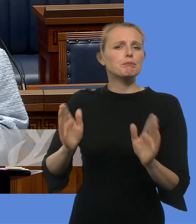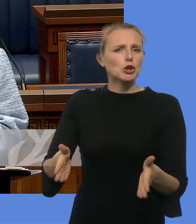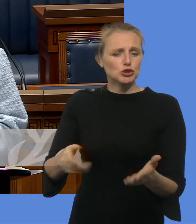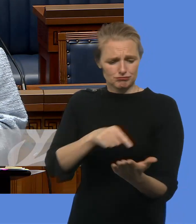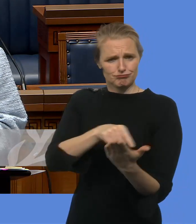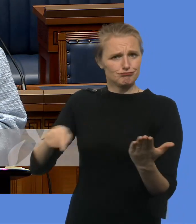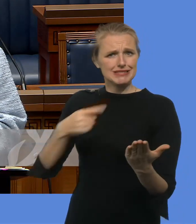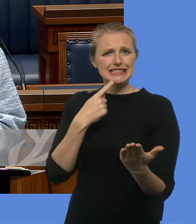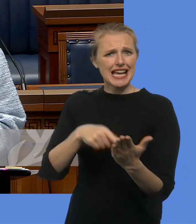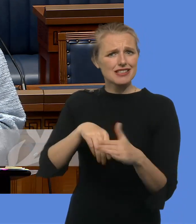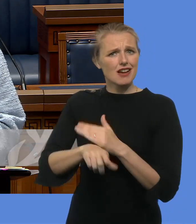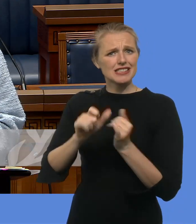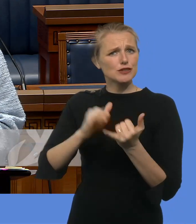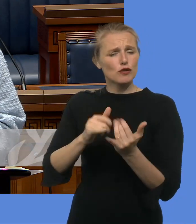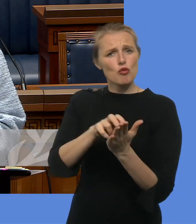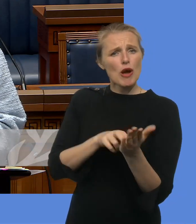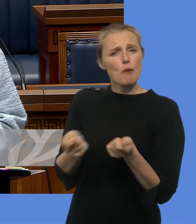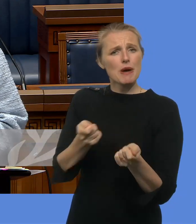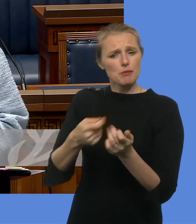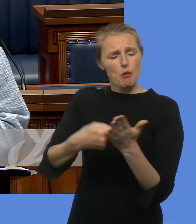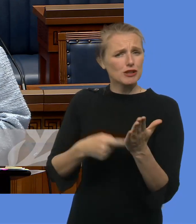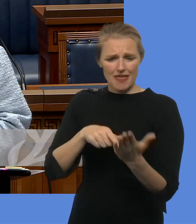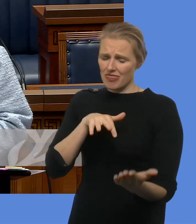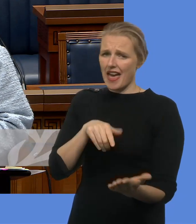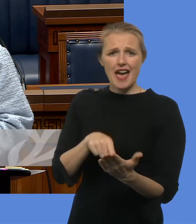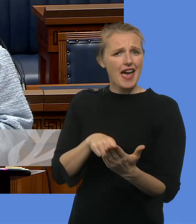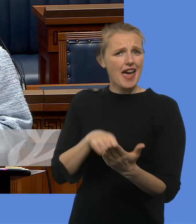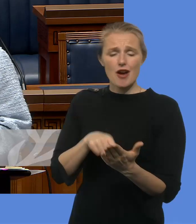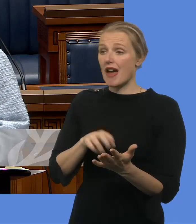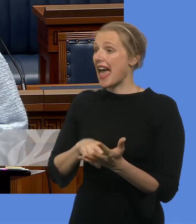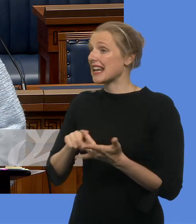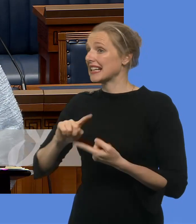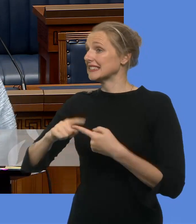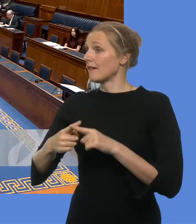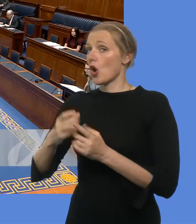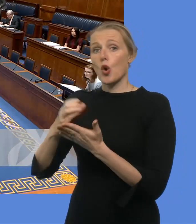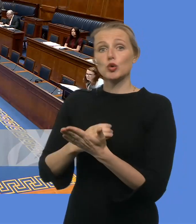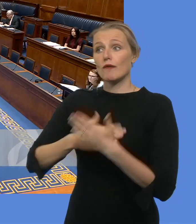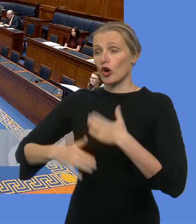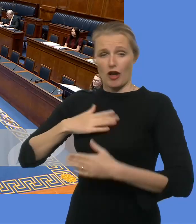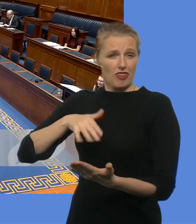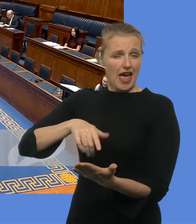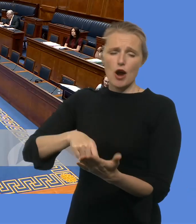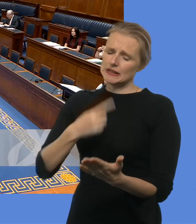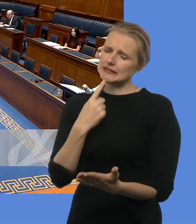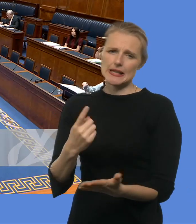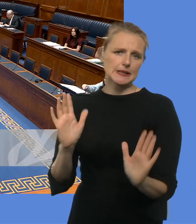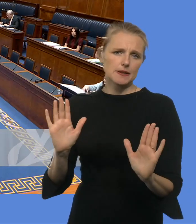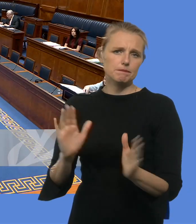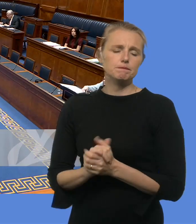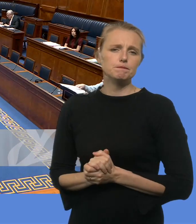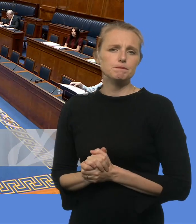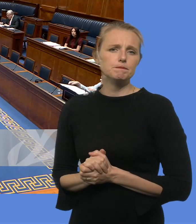overarching civil service record management policy and NI executive codes of conduct. Malaysia McHugh